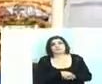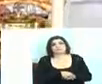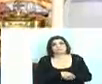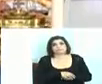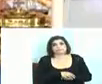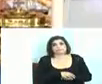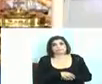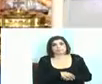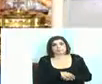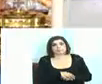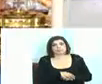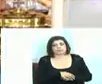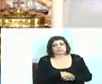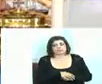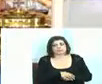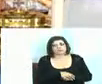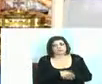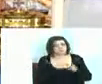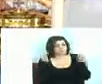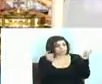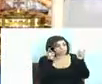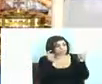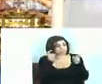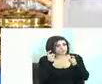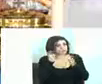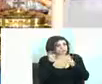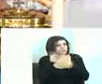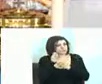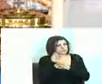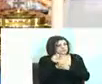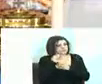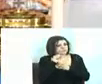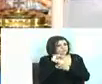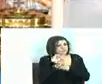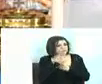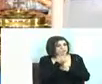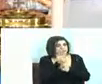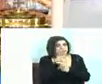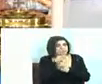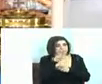It was about the Pink Dot celebration in Singapore this weekend.